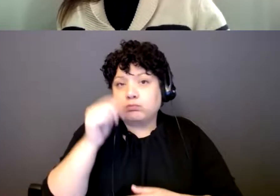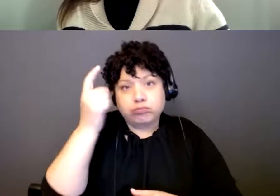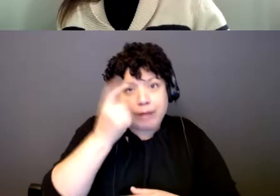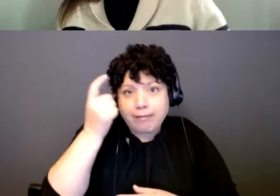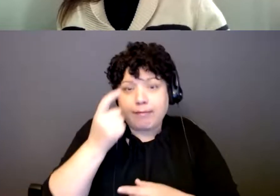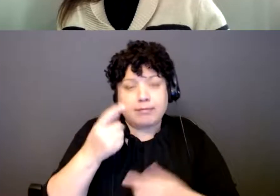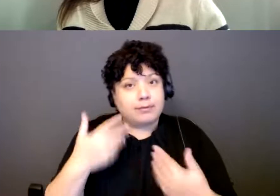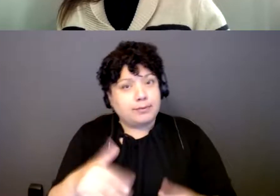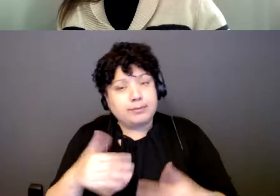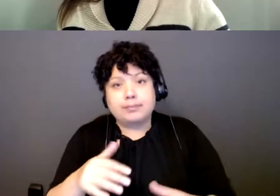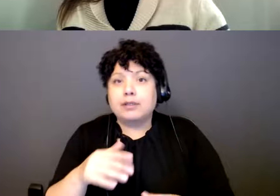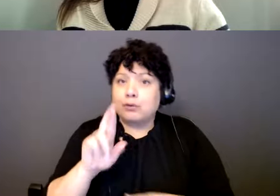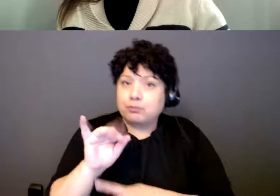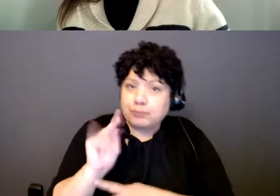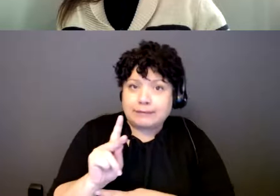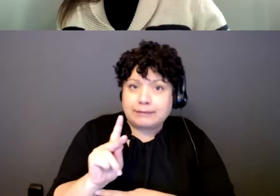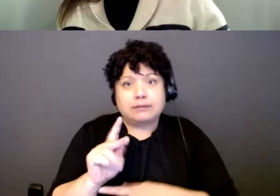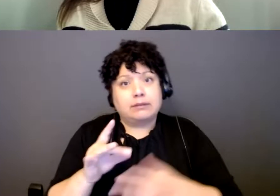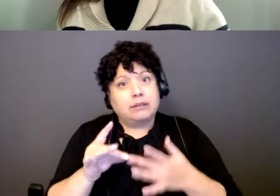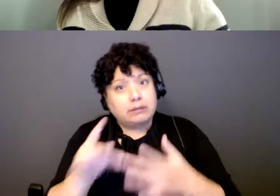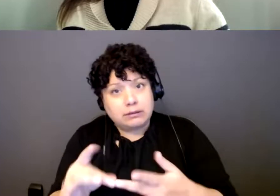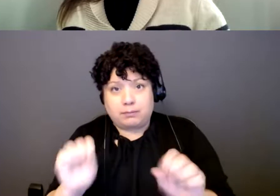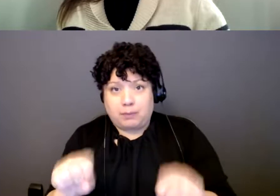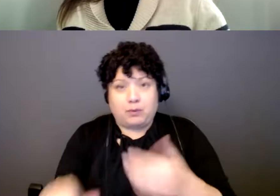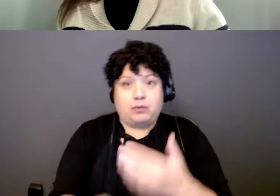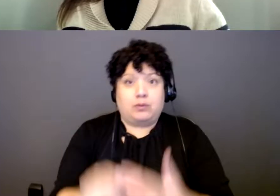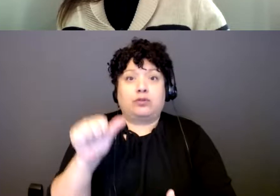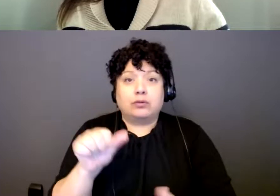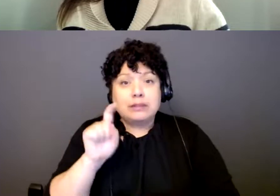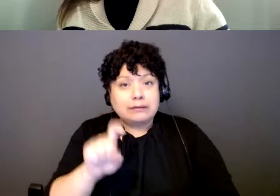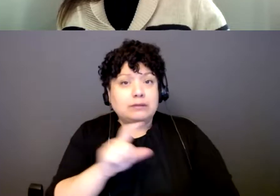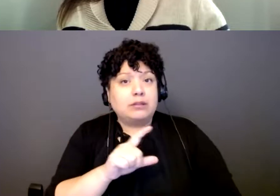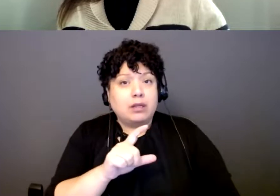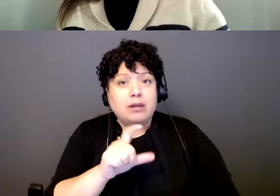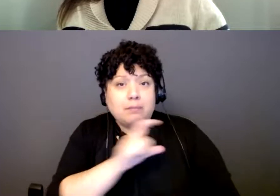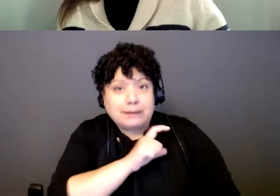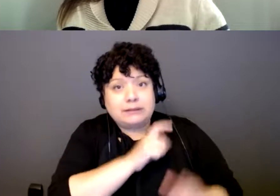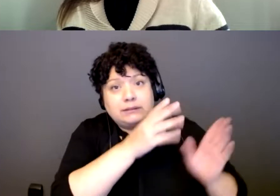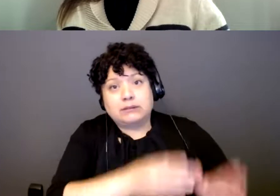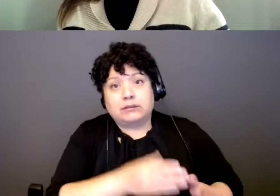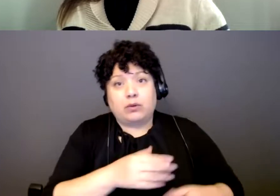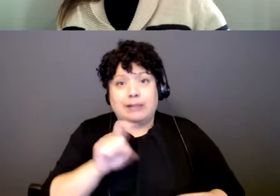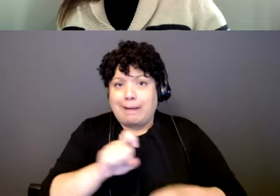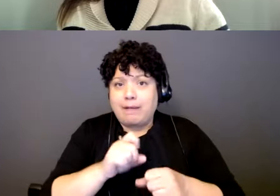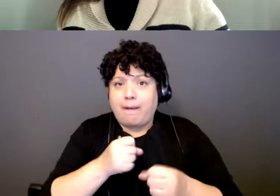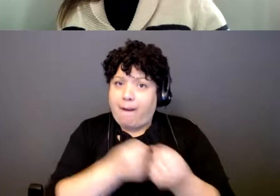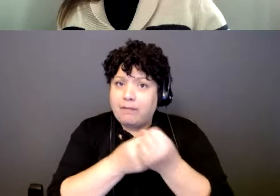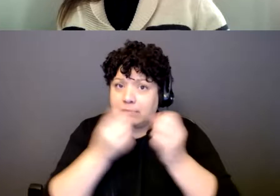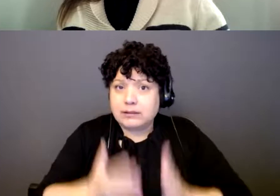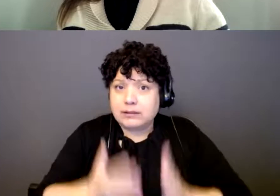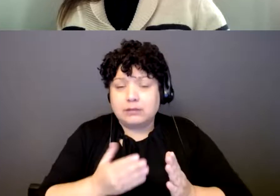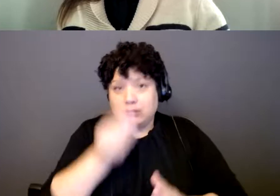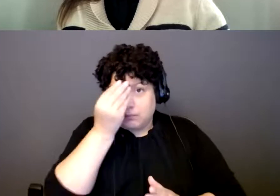why they often need a police officer, social worker, advocate to be able to review risk factors and what they